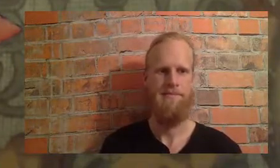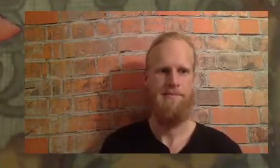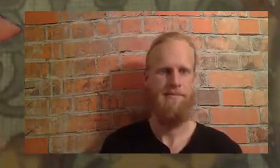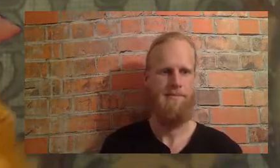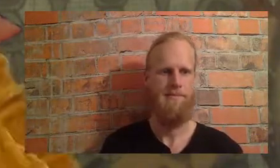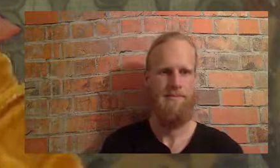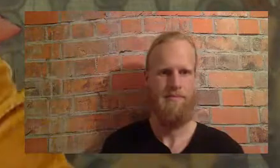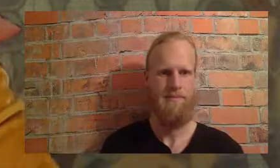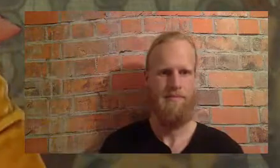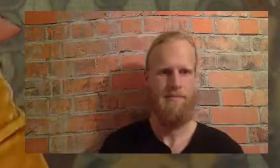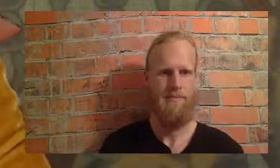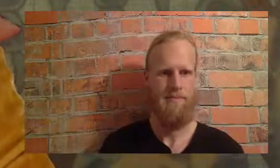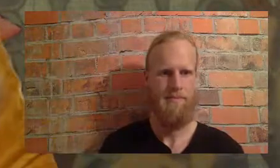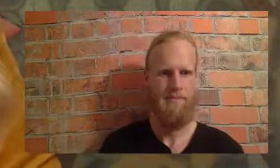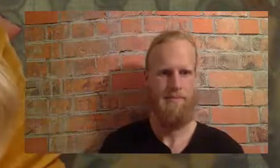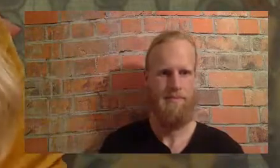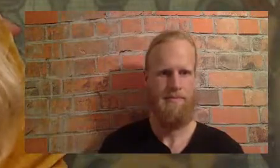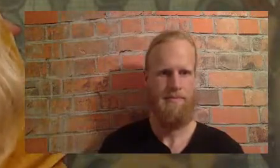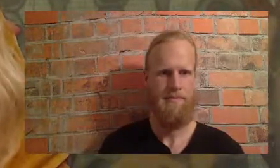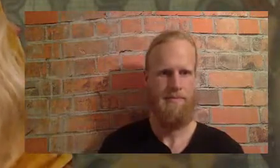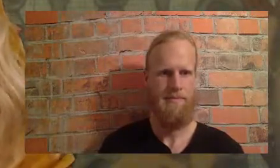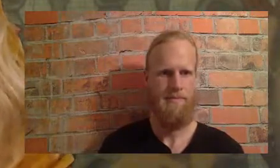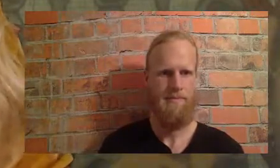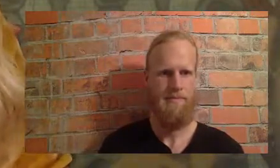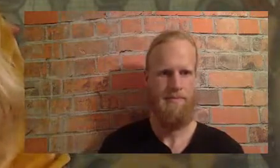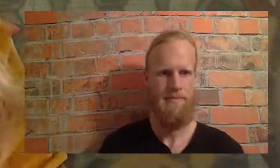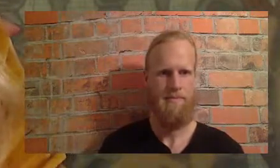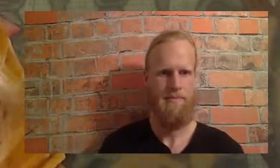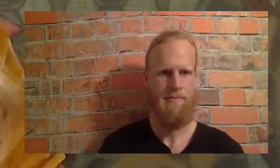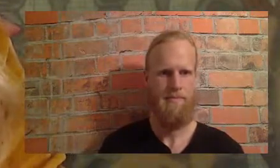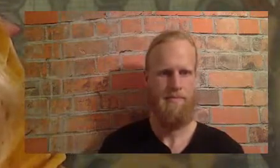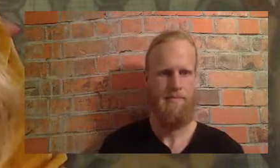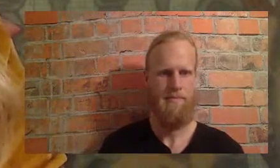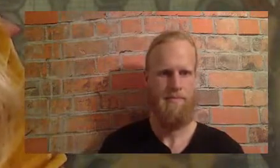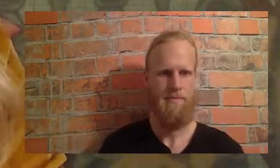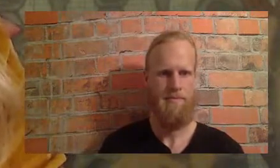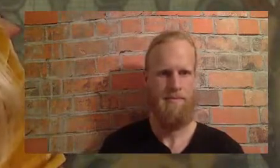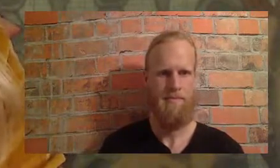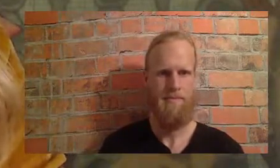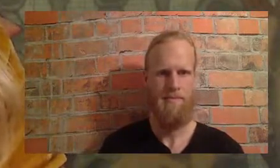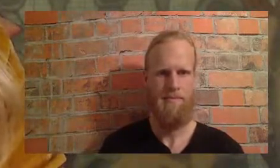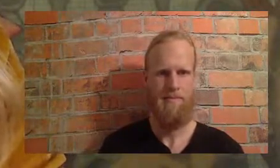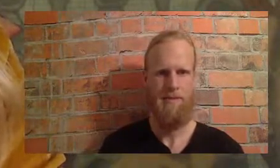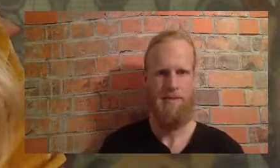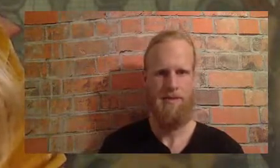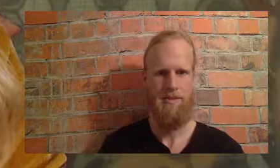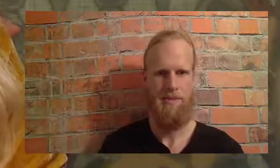Tap the side of the thumb. It's hard to imagine.